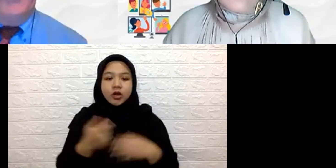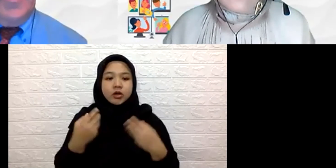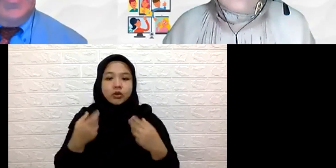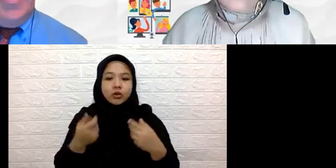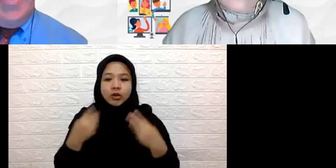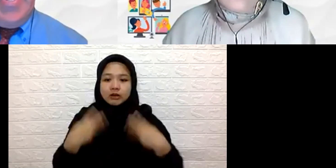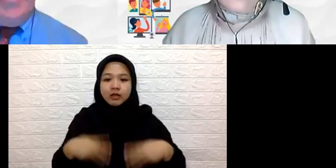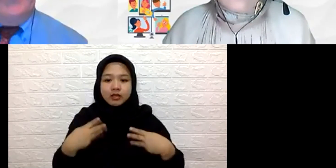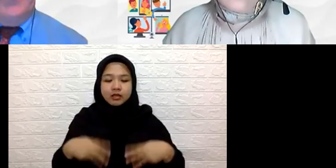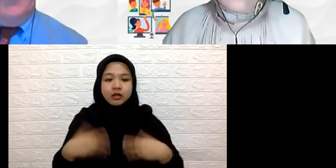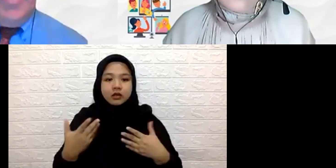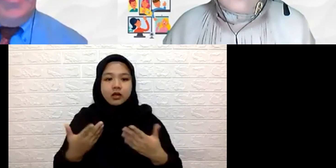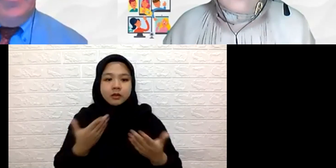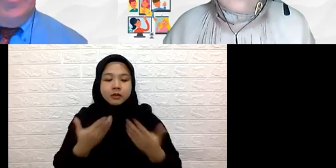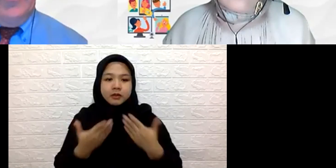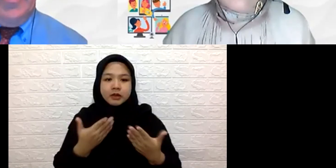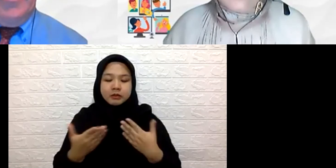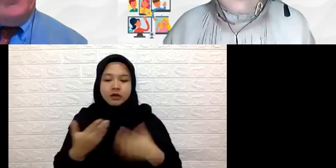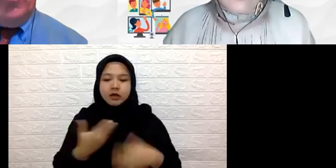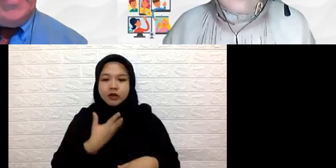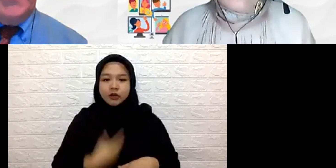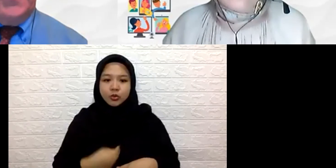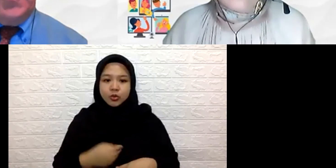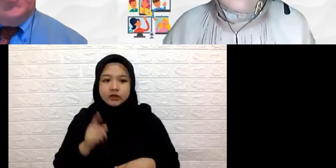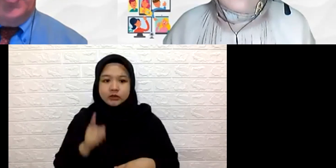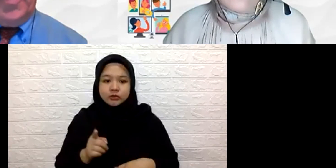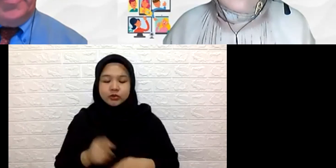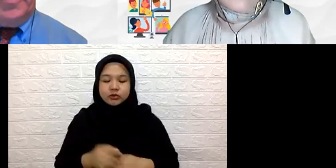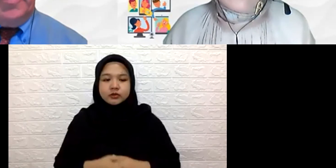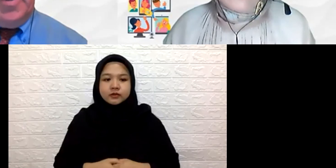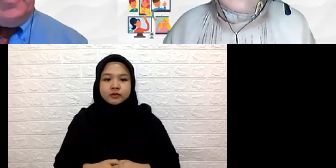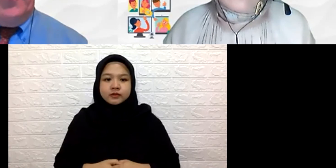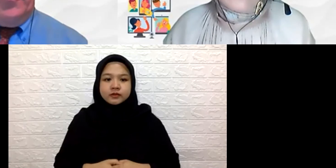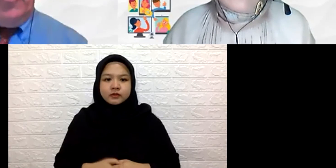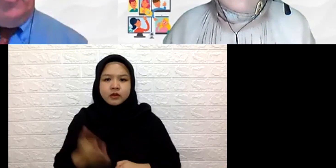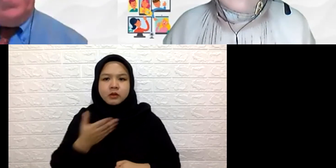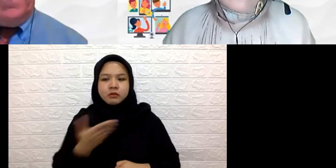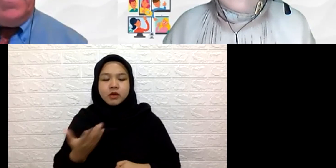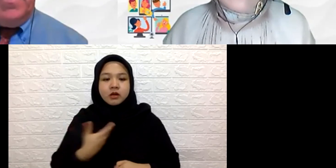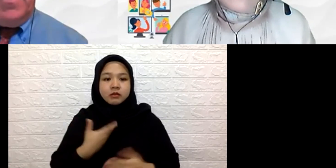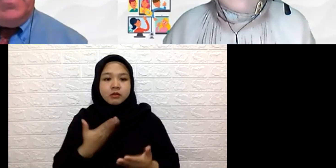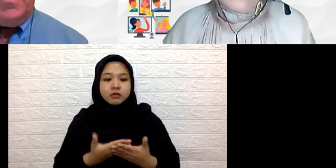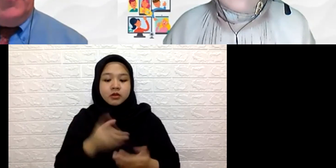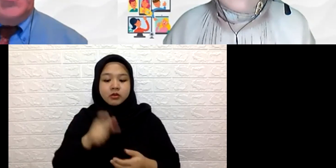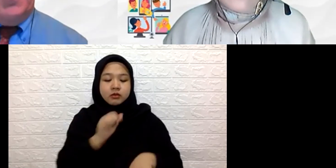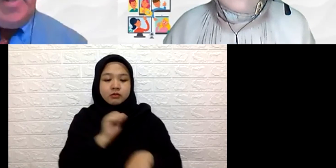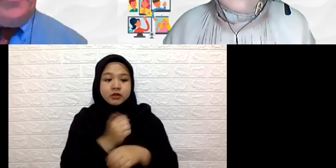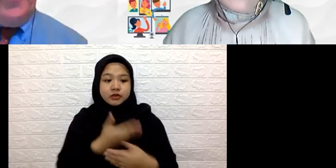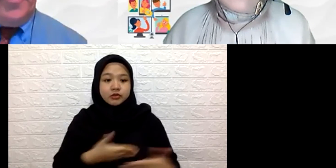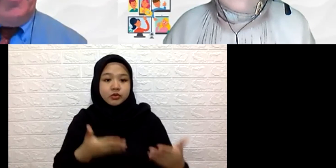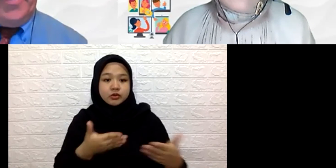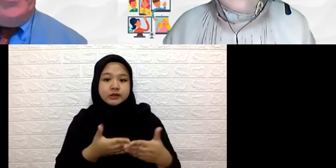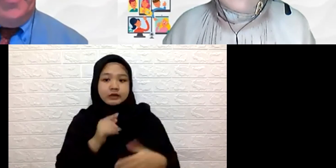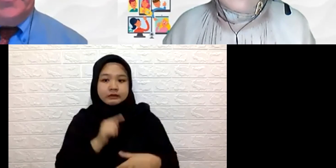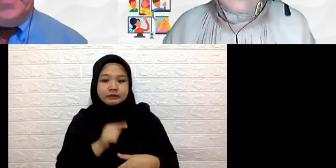complaint, and they will ask the social worker to respond